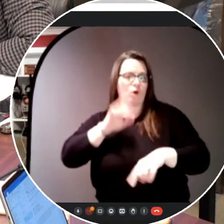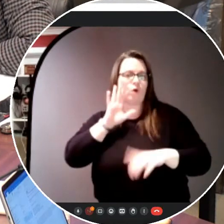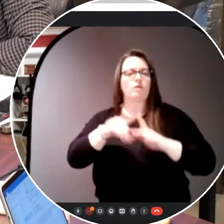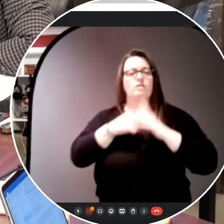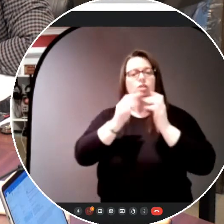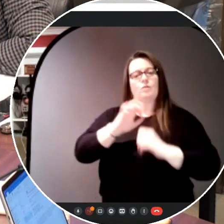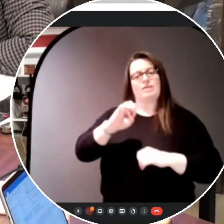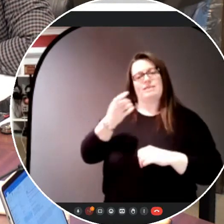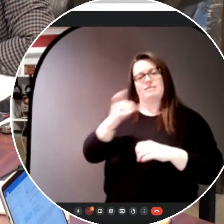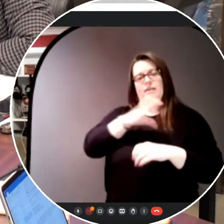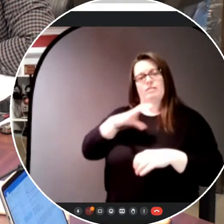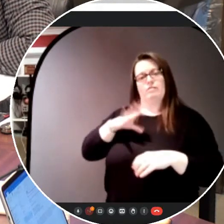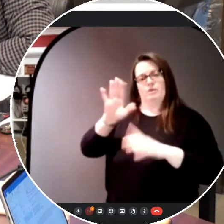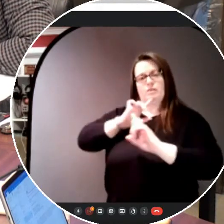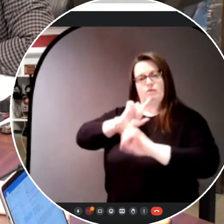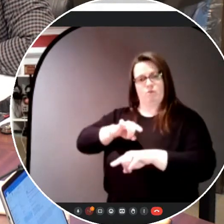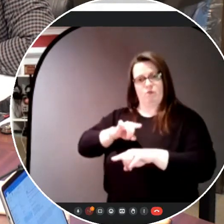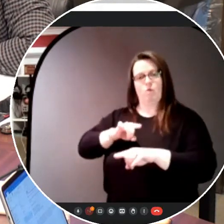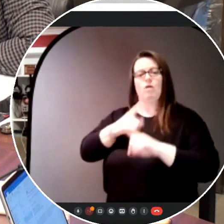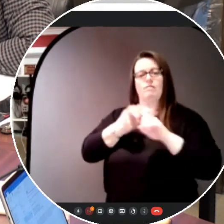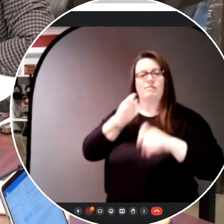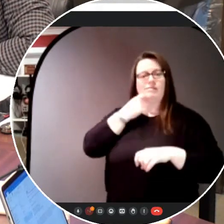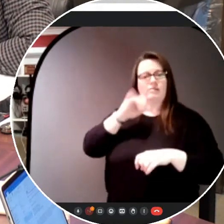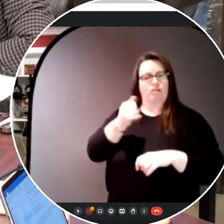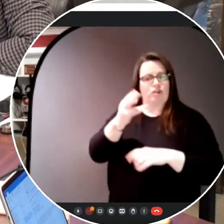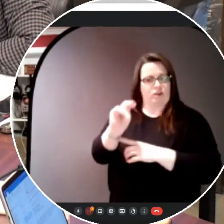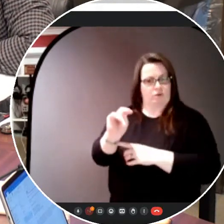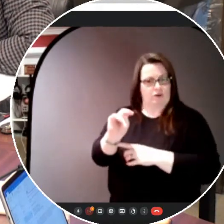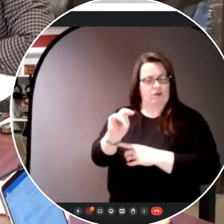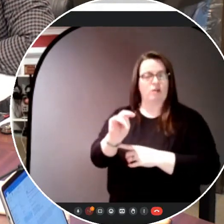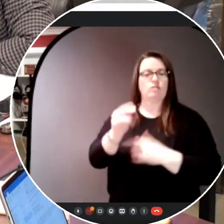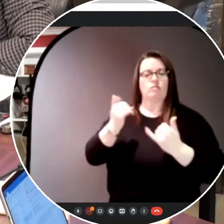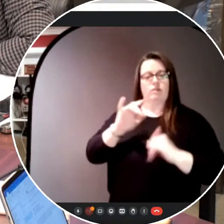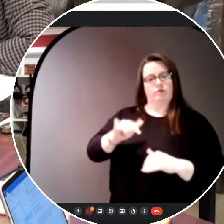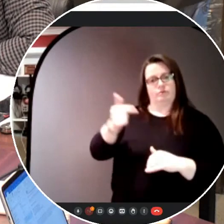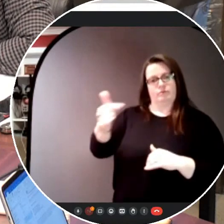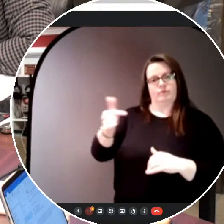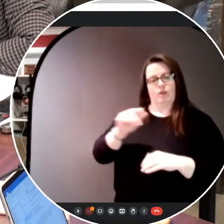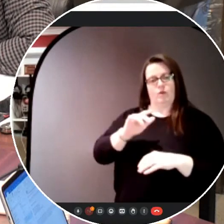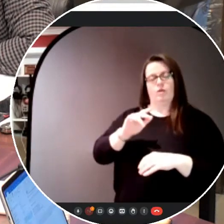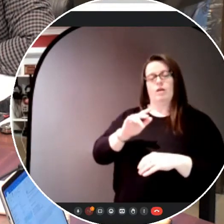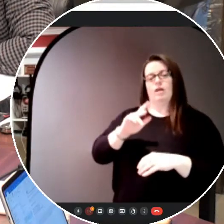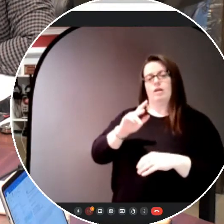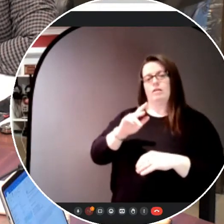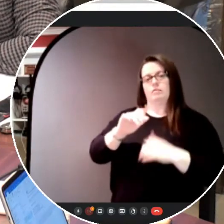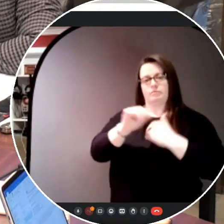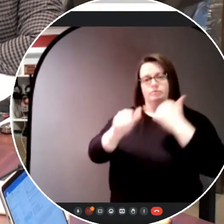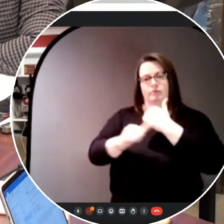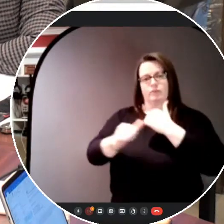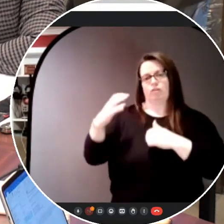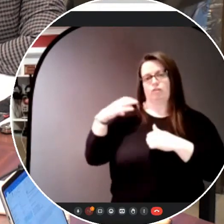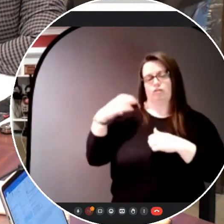report from this past January. And at this time, I'm going to turn it over to our vice chair, Dennis Mahoney.